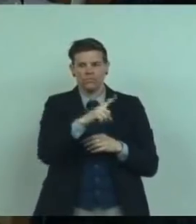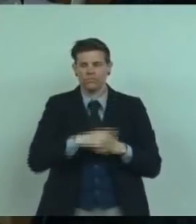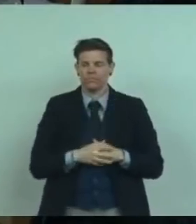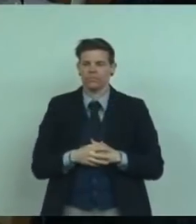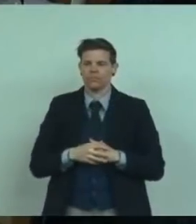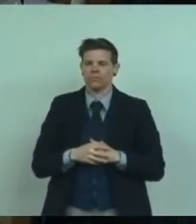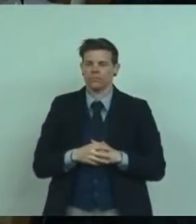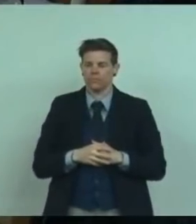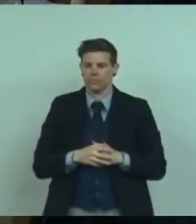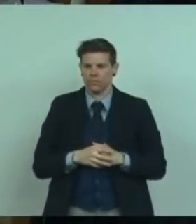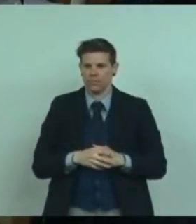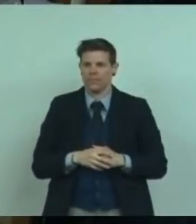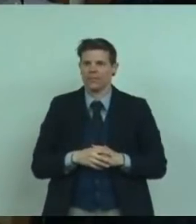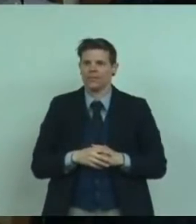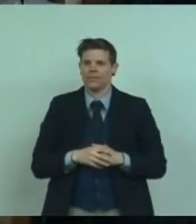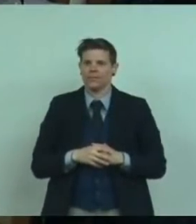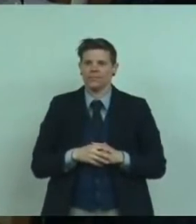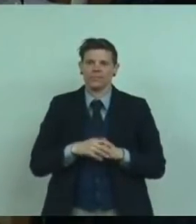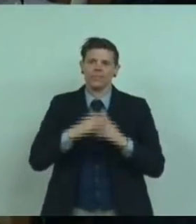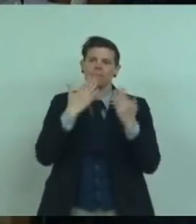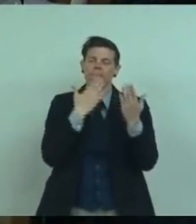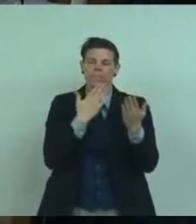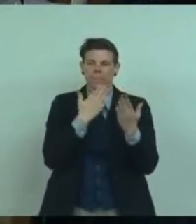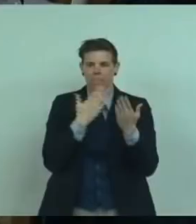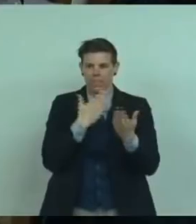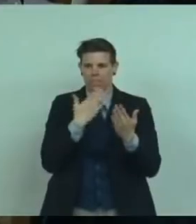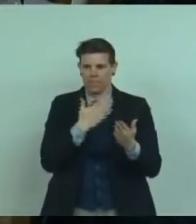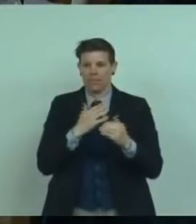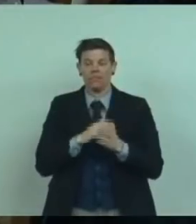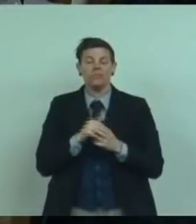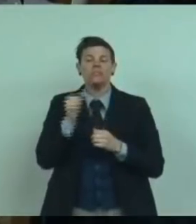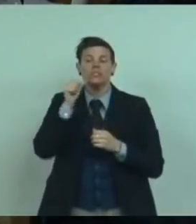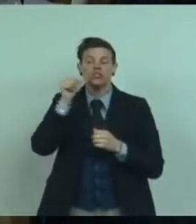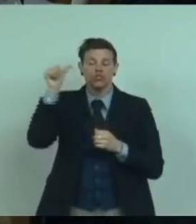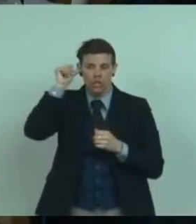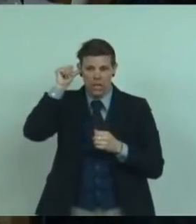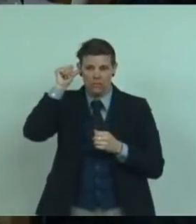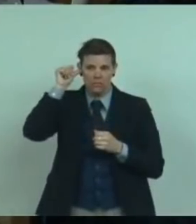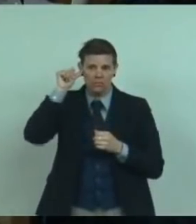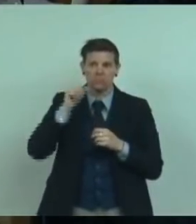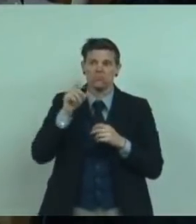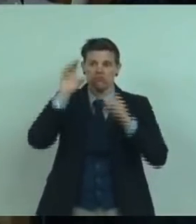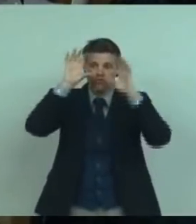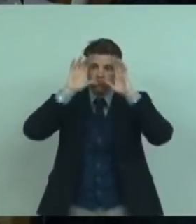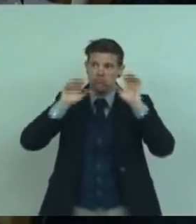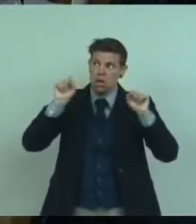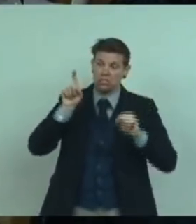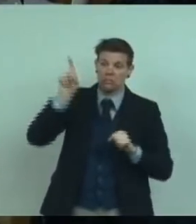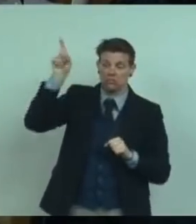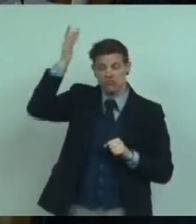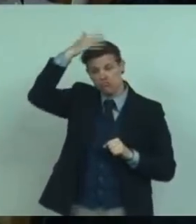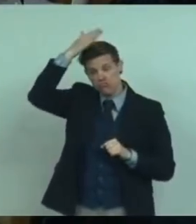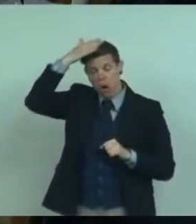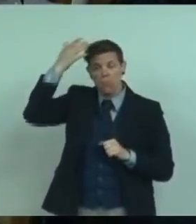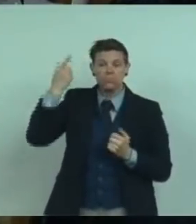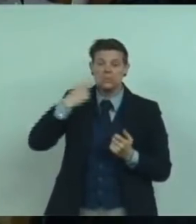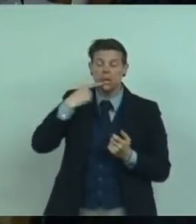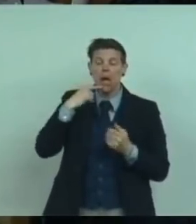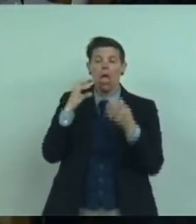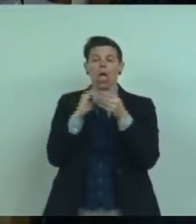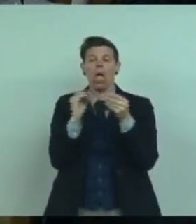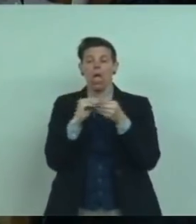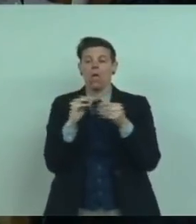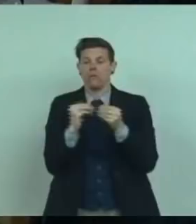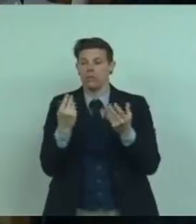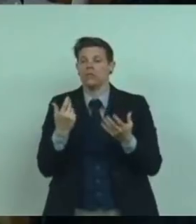Yes, thank you. Governor, yesterday, the president said that some states are doing well with social distancing. Although